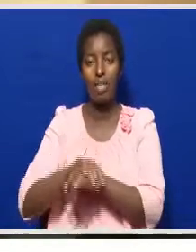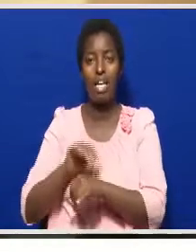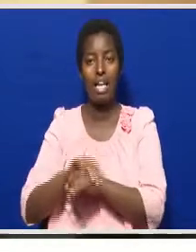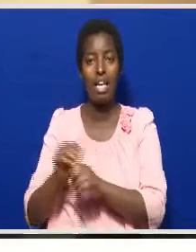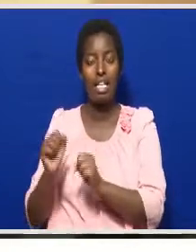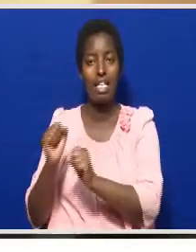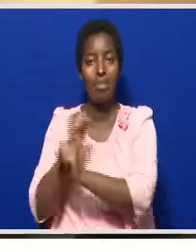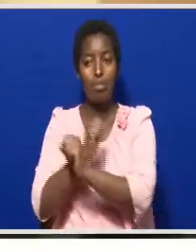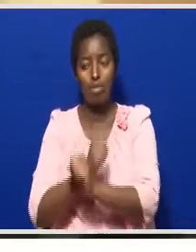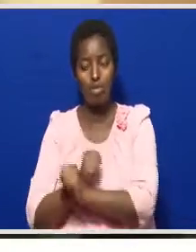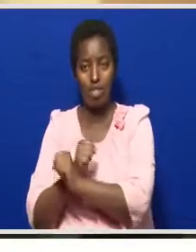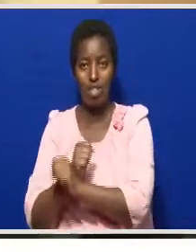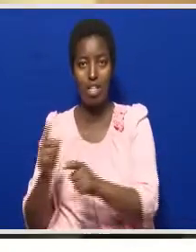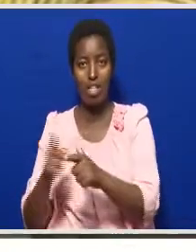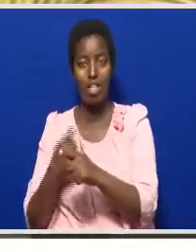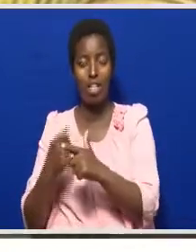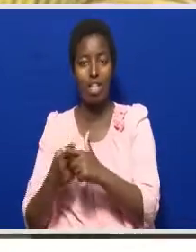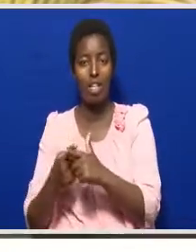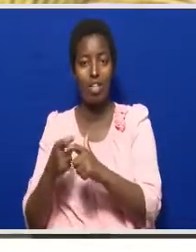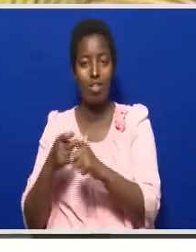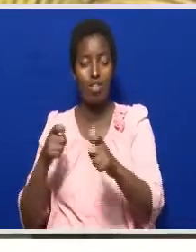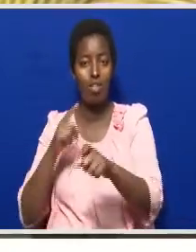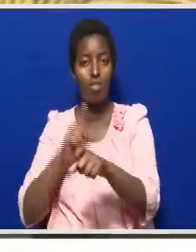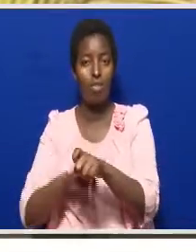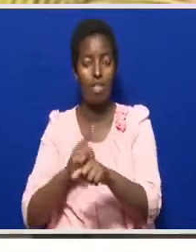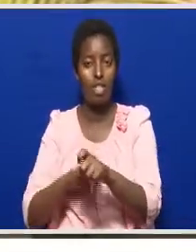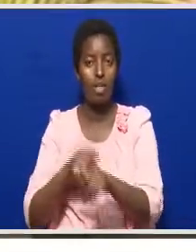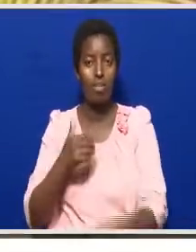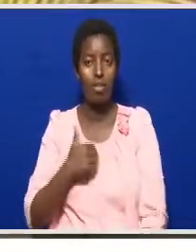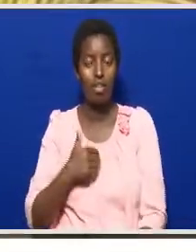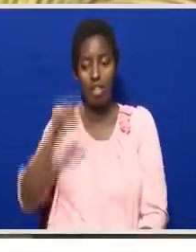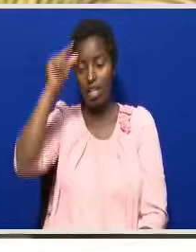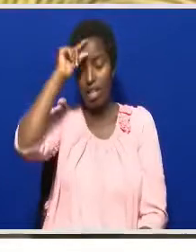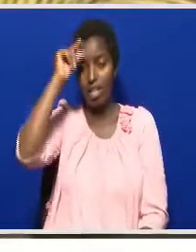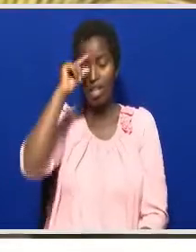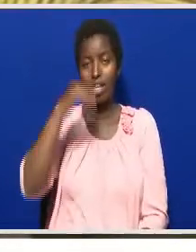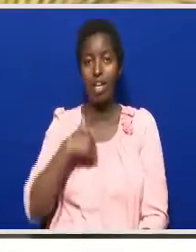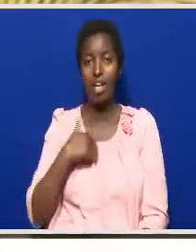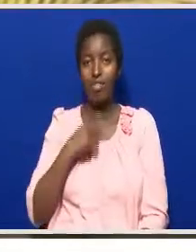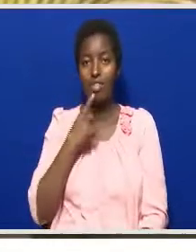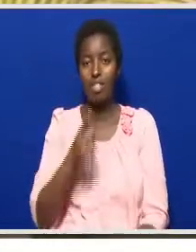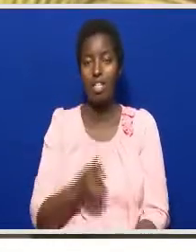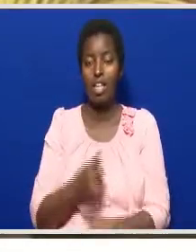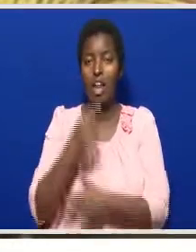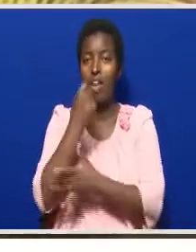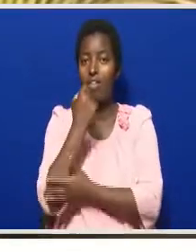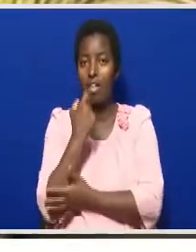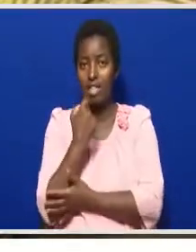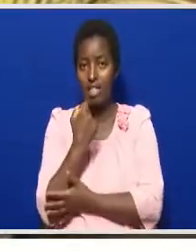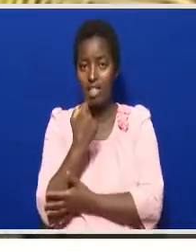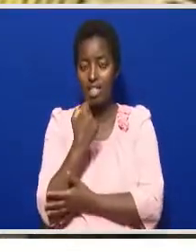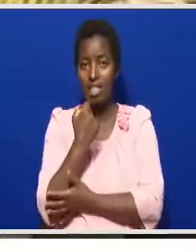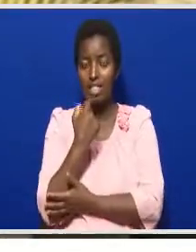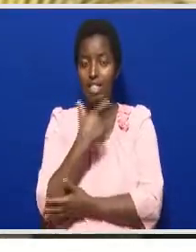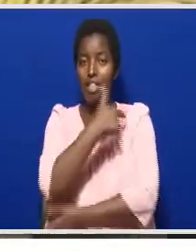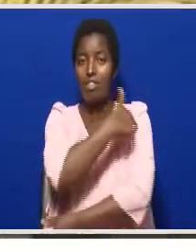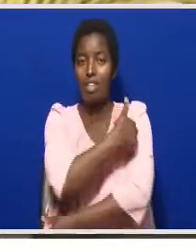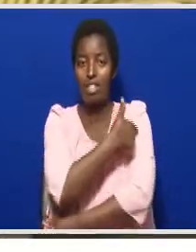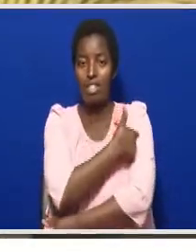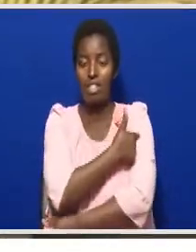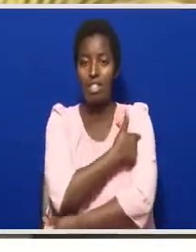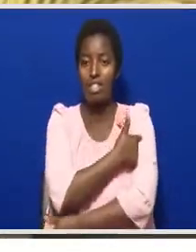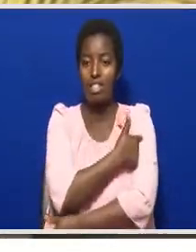secured. And then since we, as the government has availed to us vaccines, we are